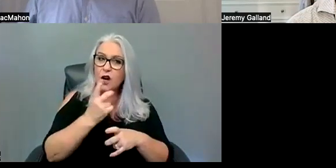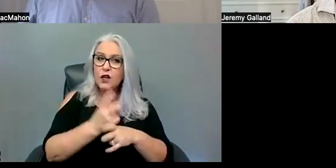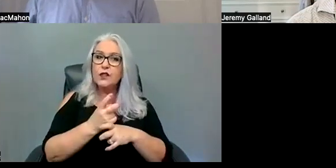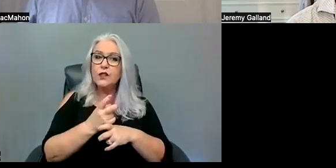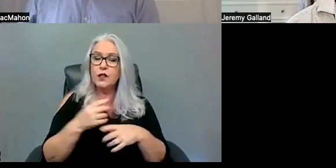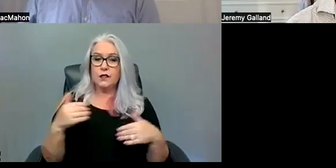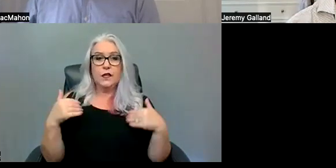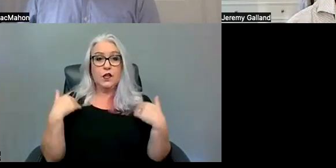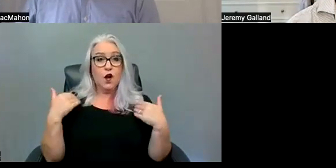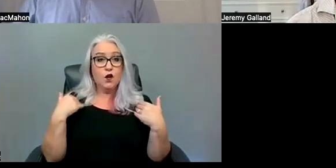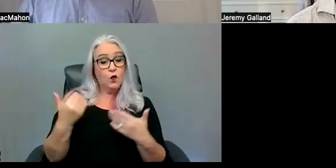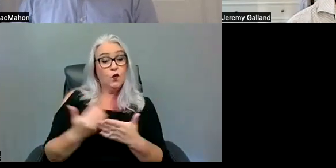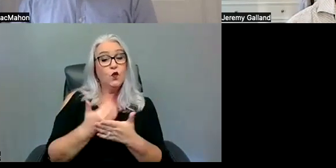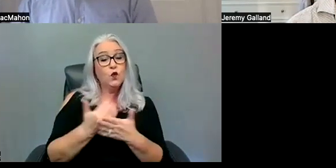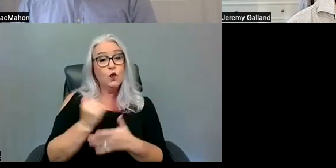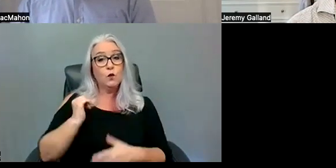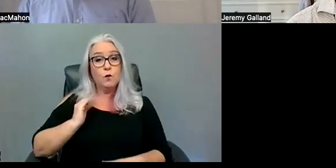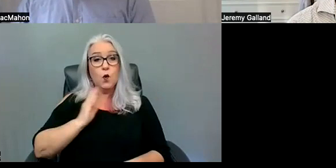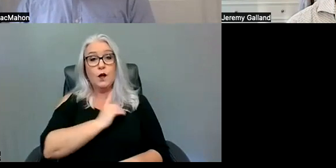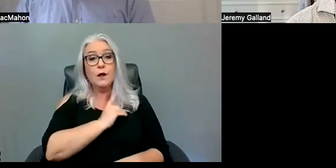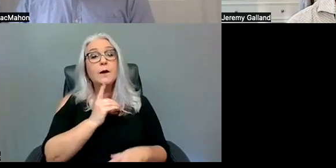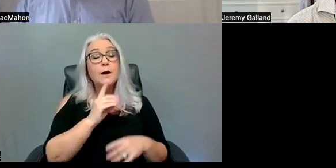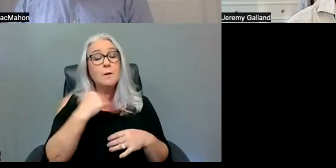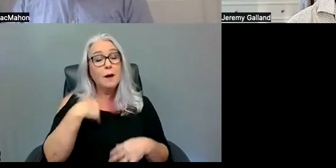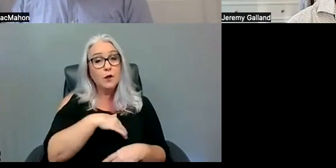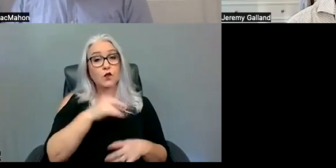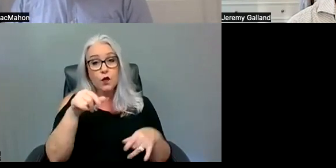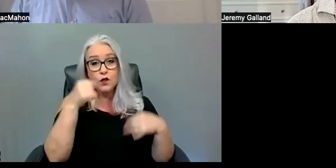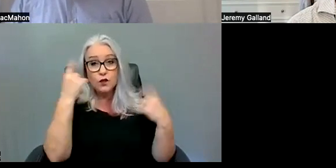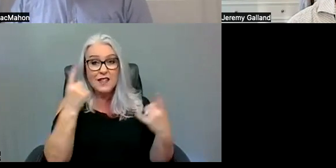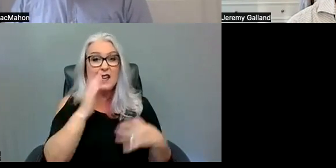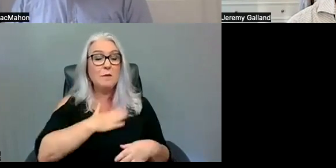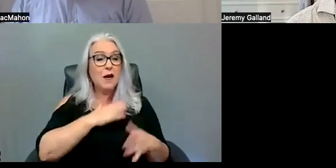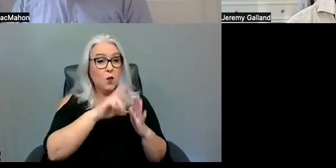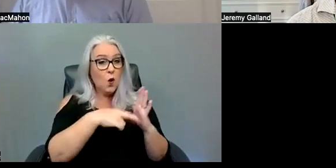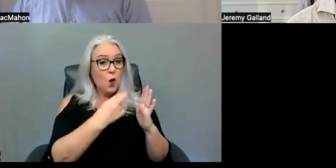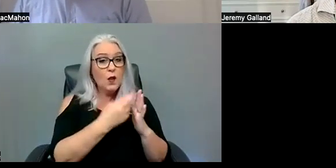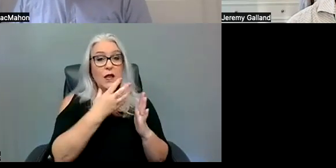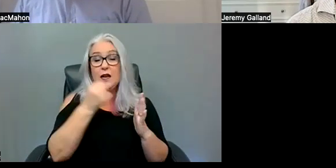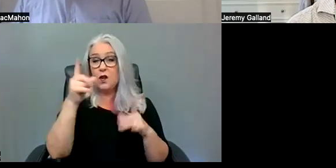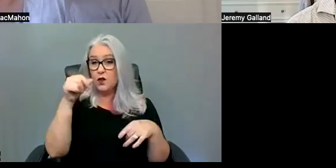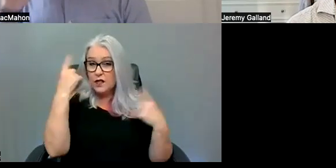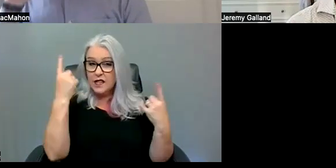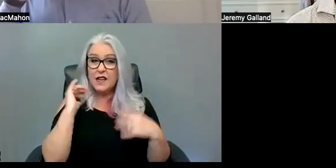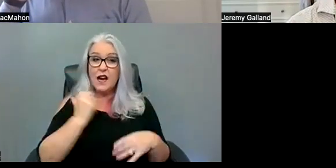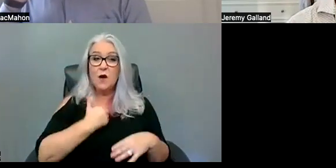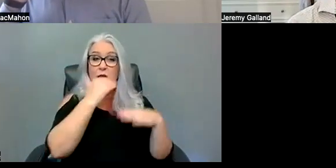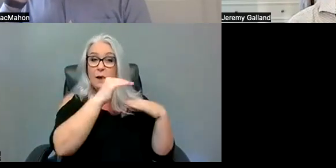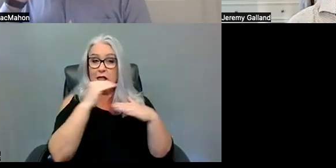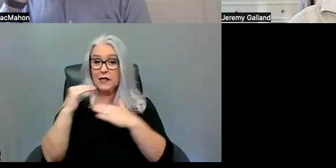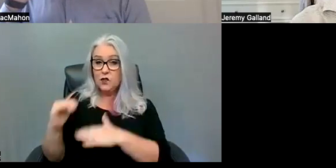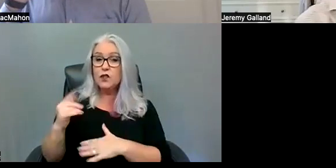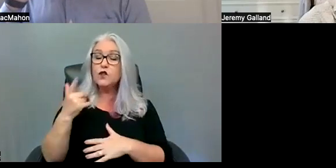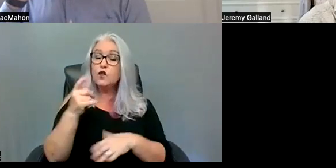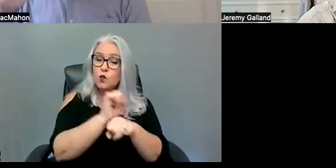responsibilities and the limitations of the board. And I think my role will be to help facilitate our working together and to